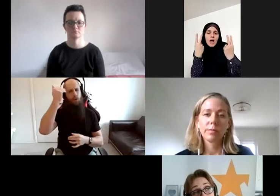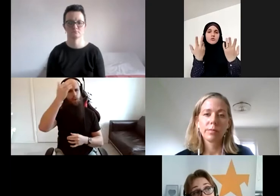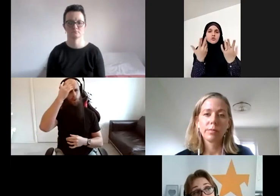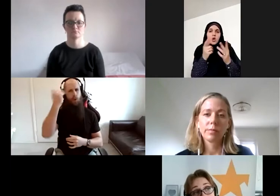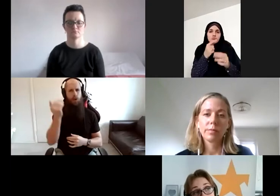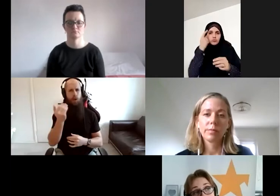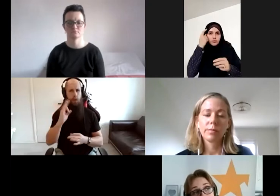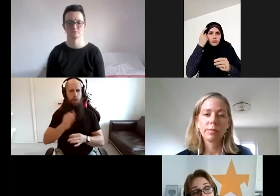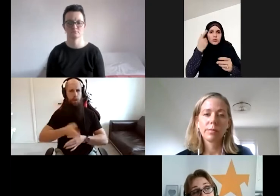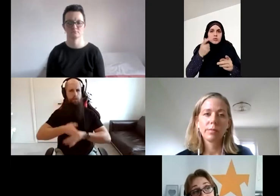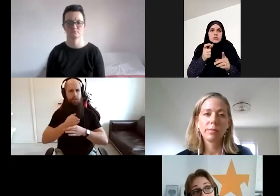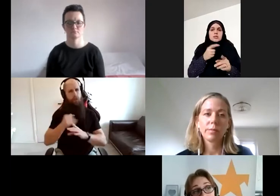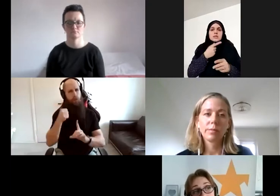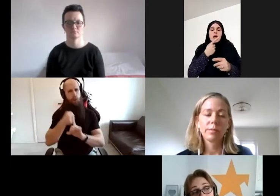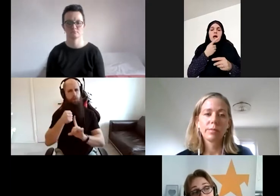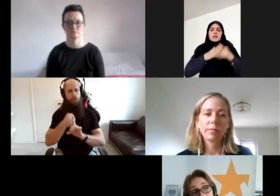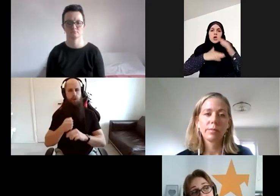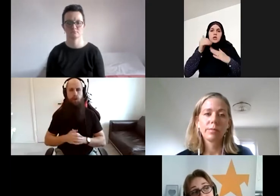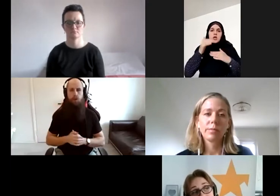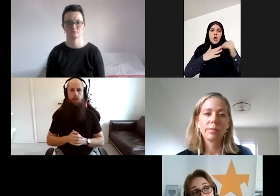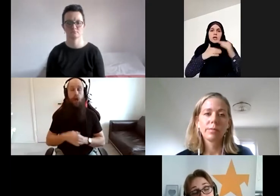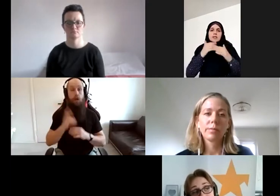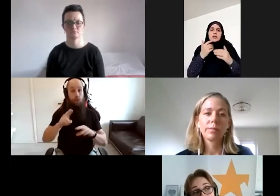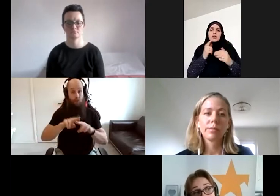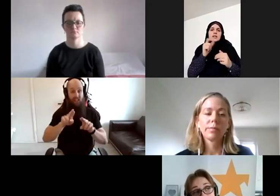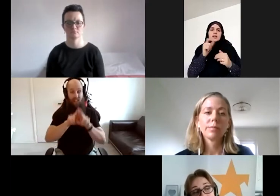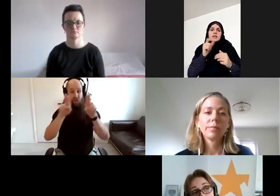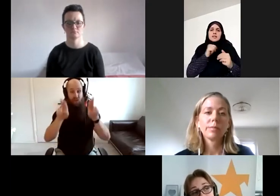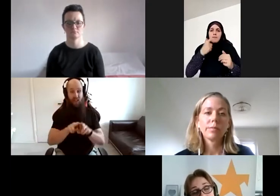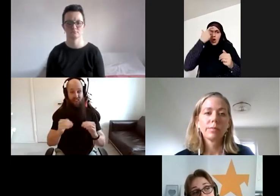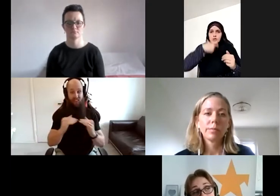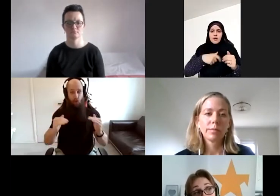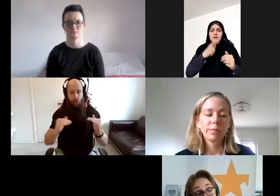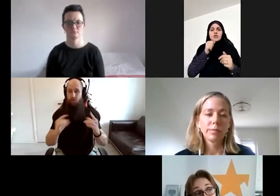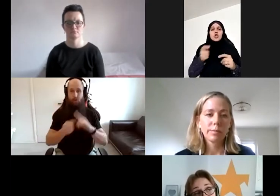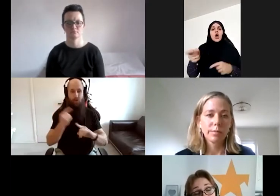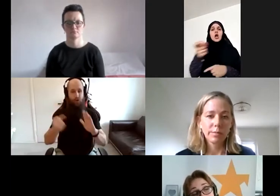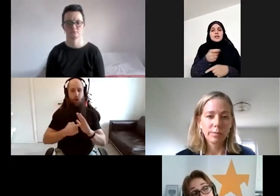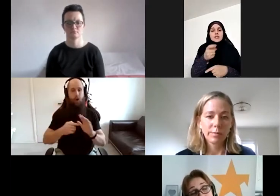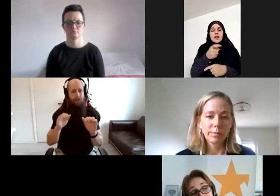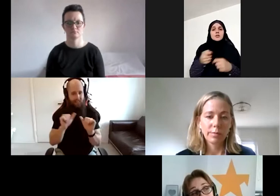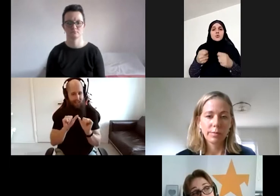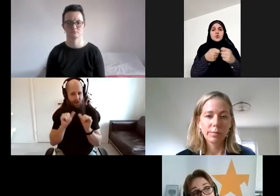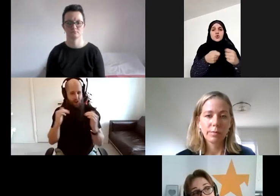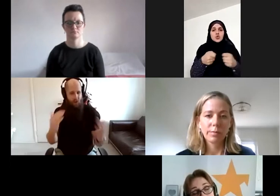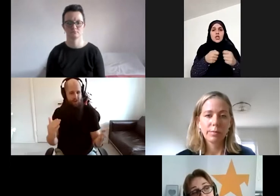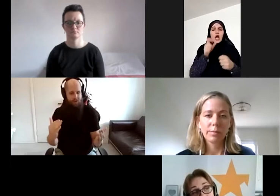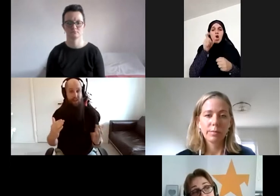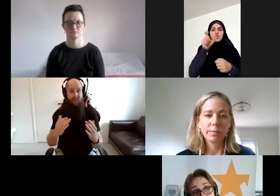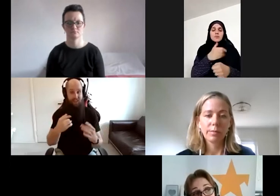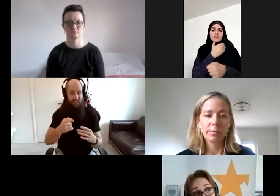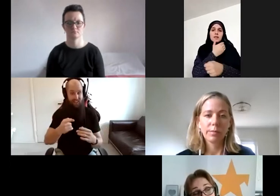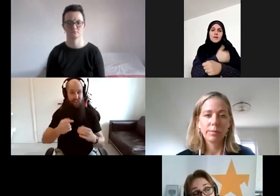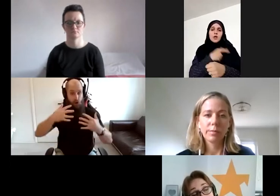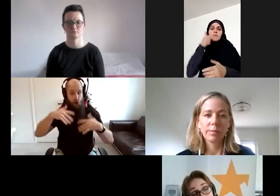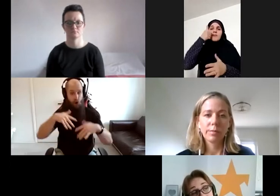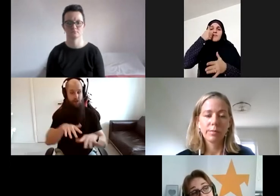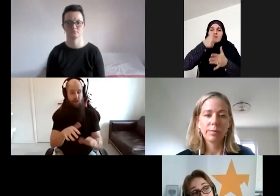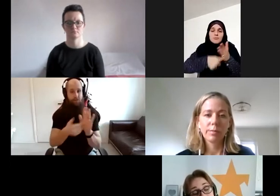on international level, allowed for the first time movement from Bosnia to